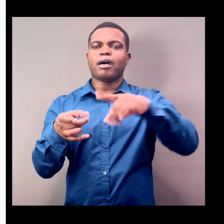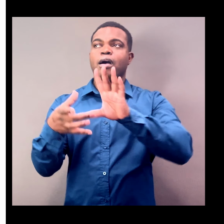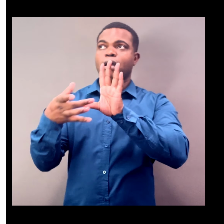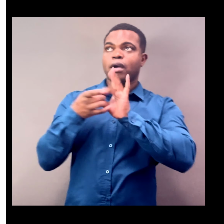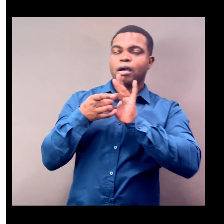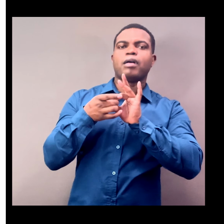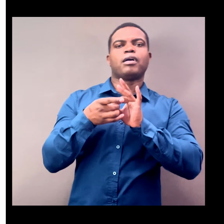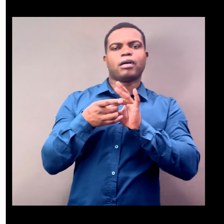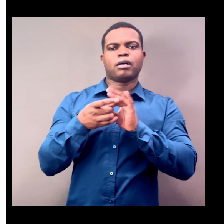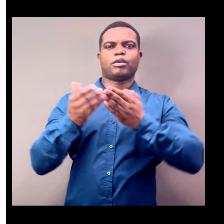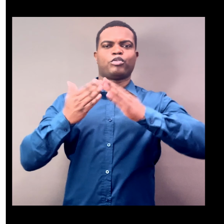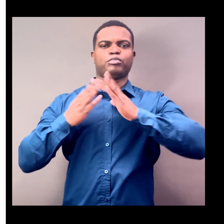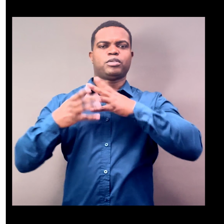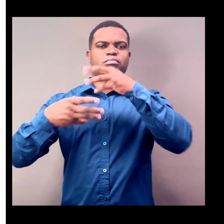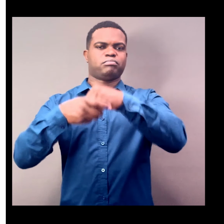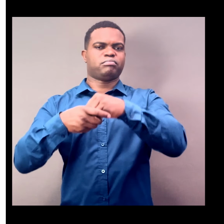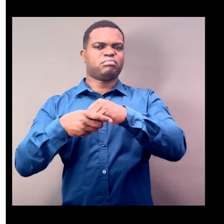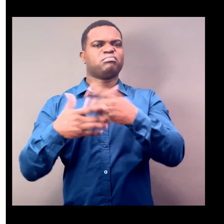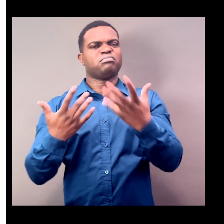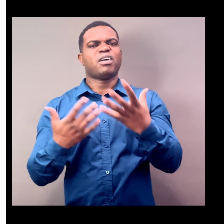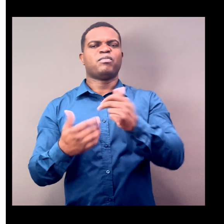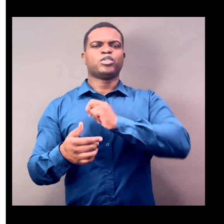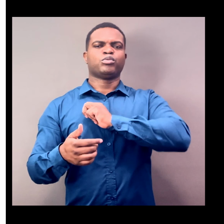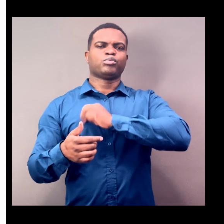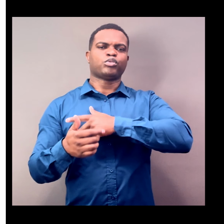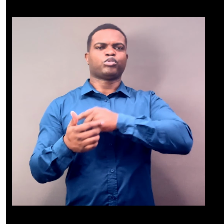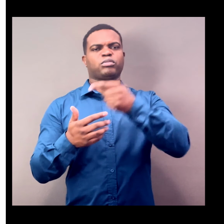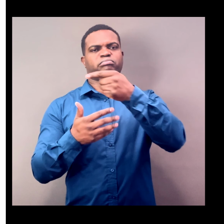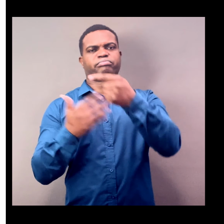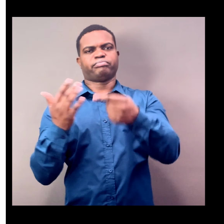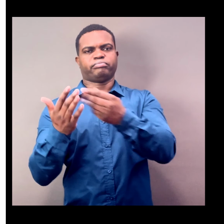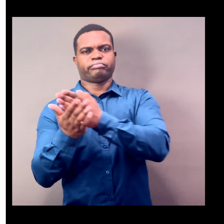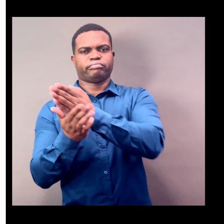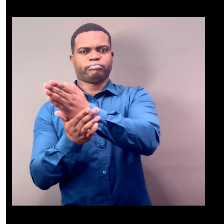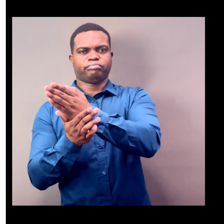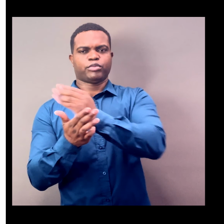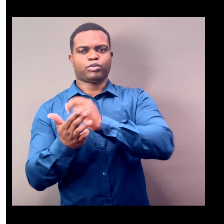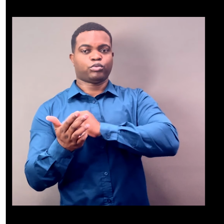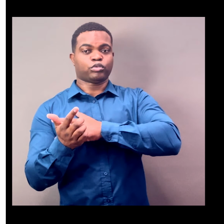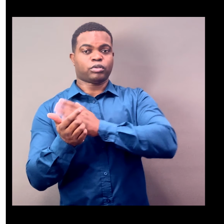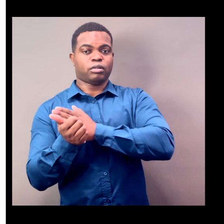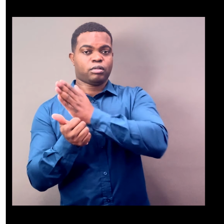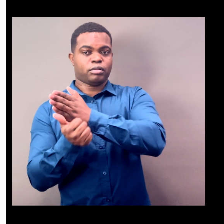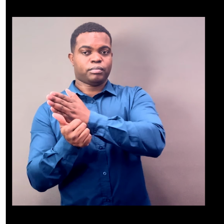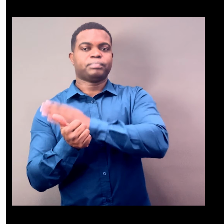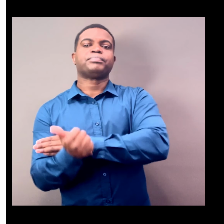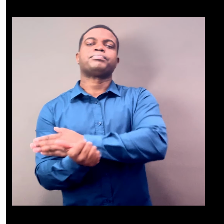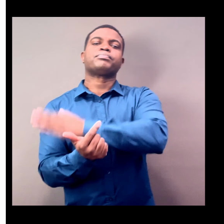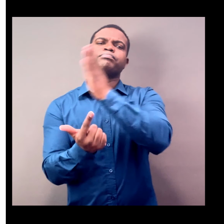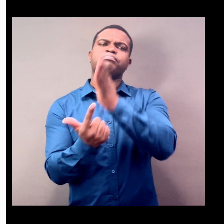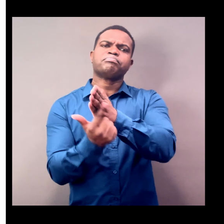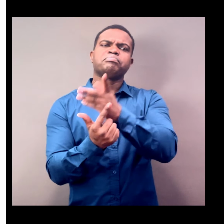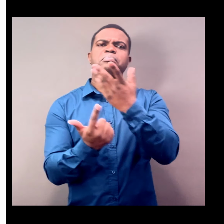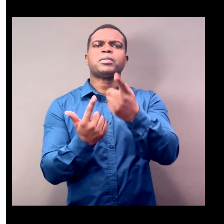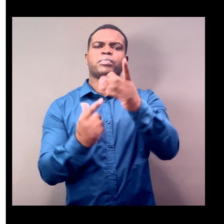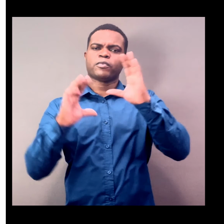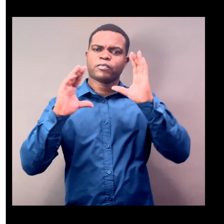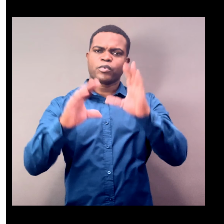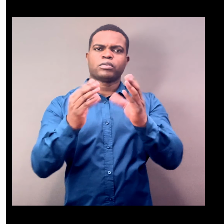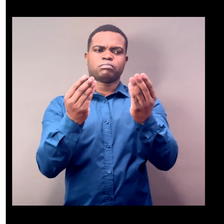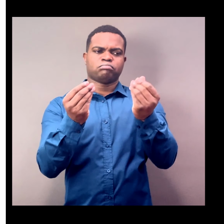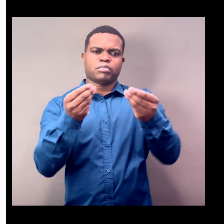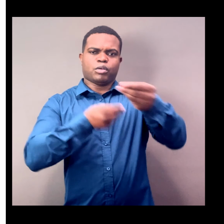you are coming into the social aspect, which is the social dimension. If you are focusing on economic